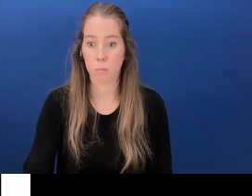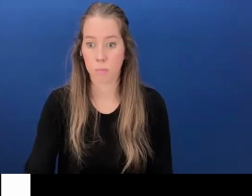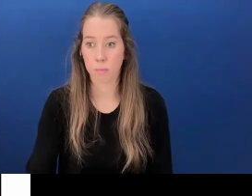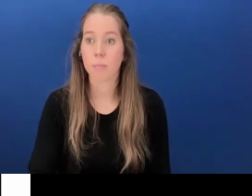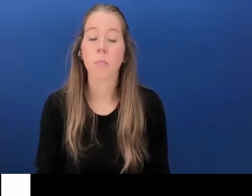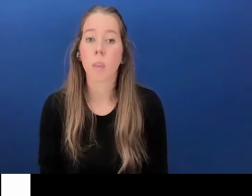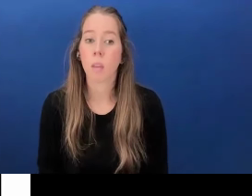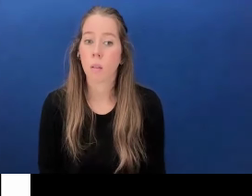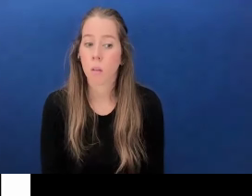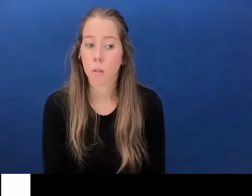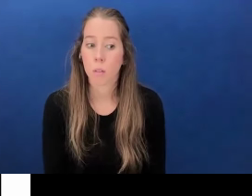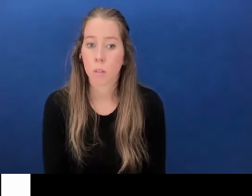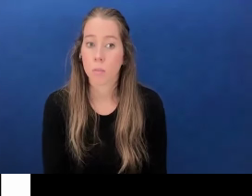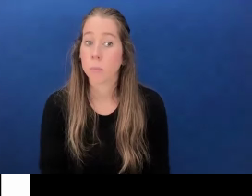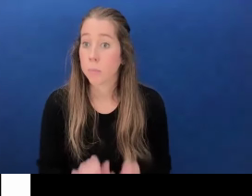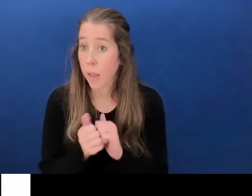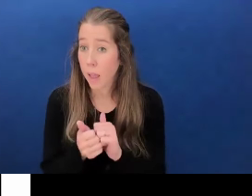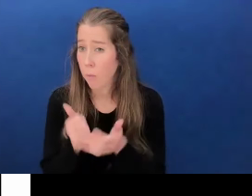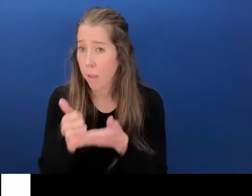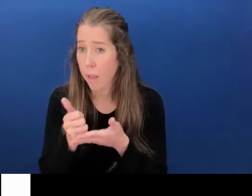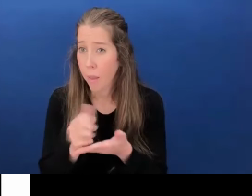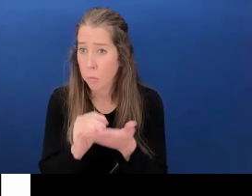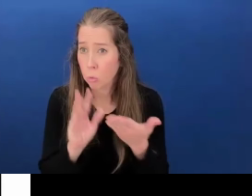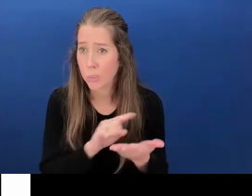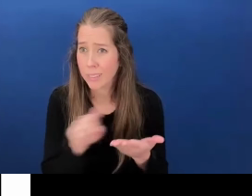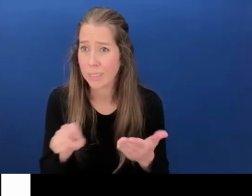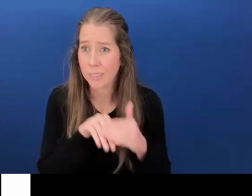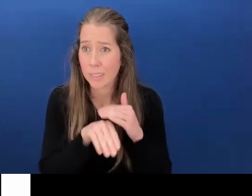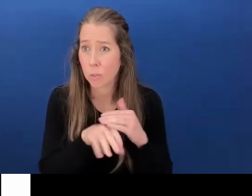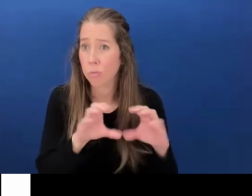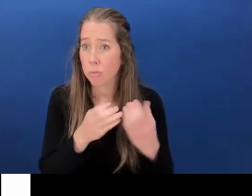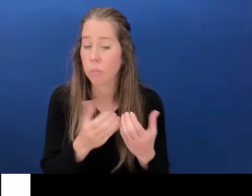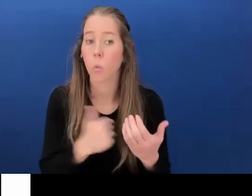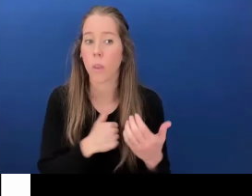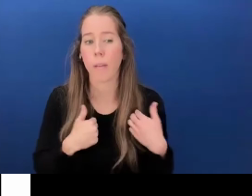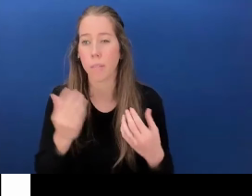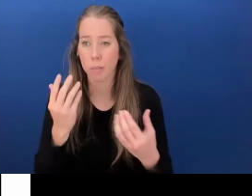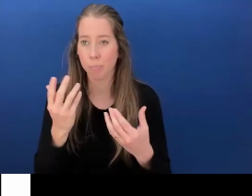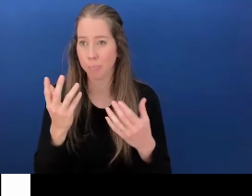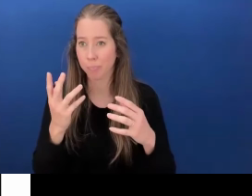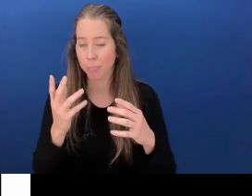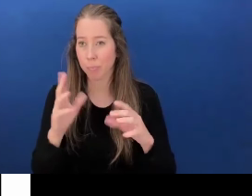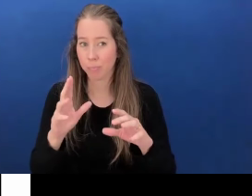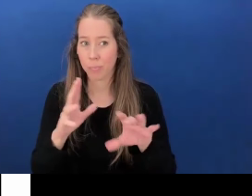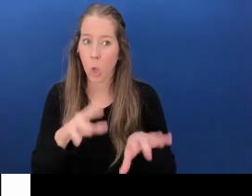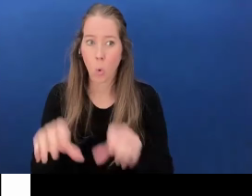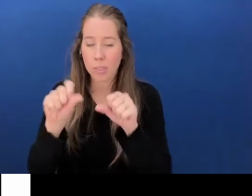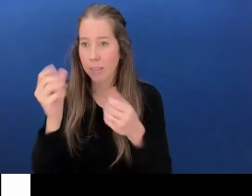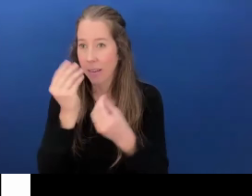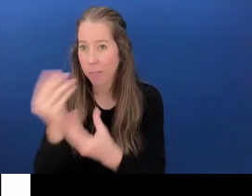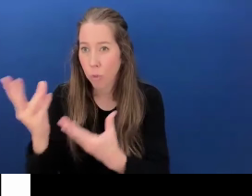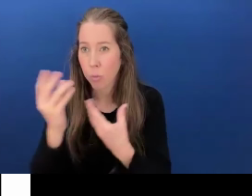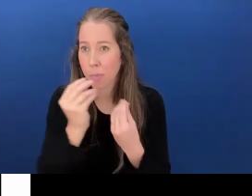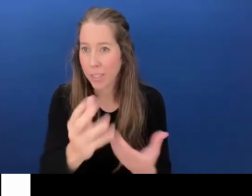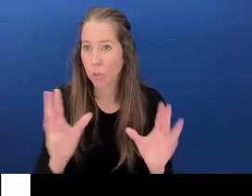And the way that we help these students in getting into these classes, we hold informational sessions. This is kind of transitioned now.